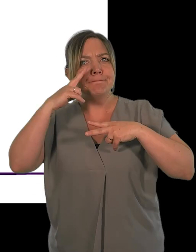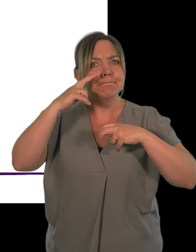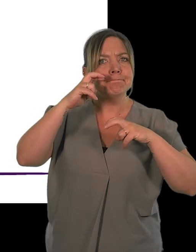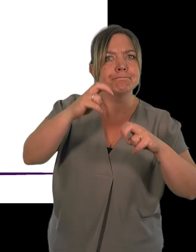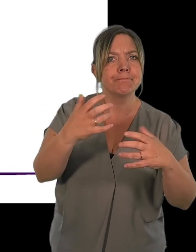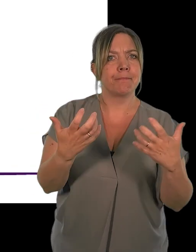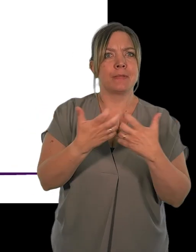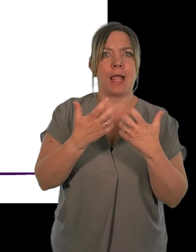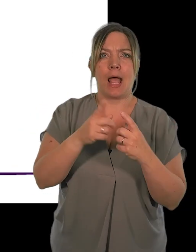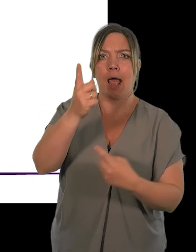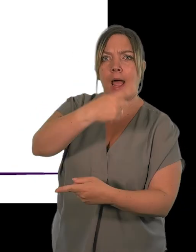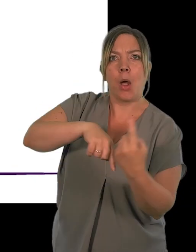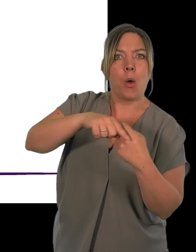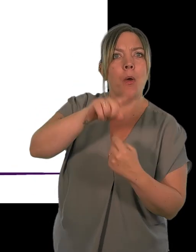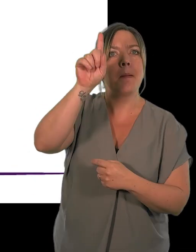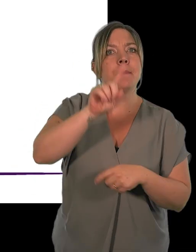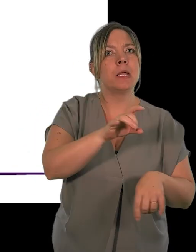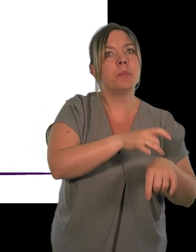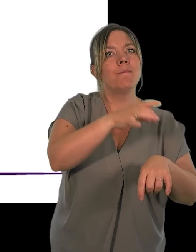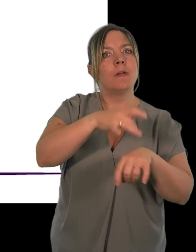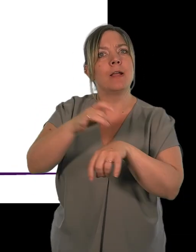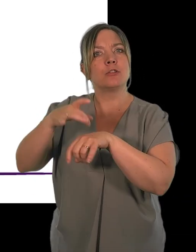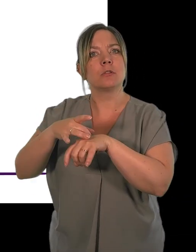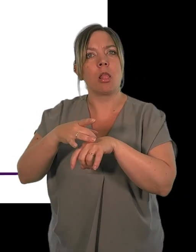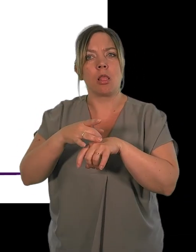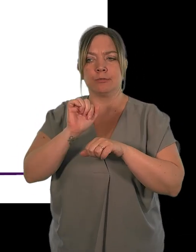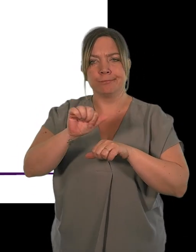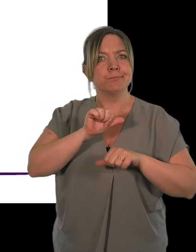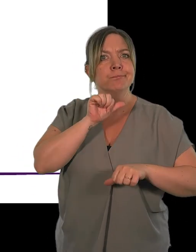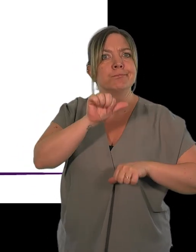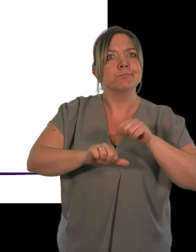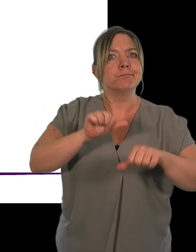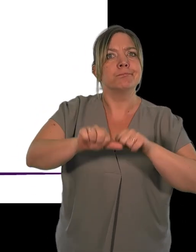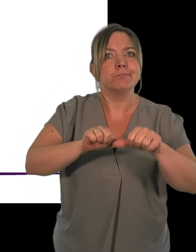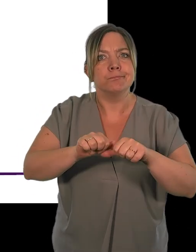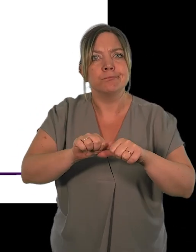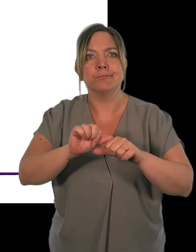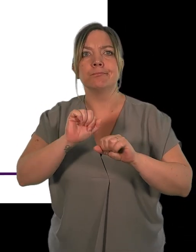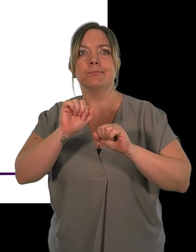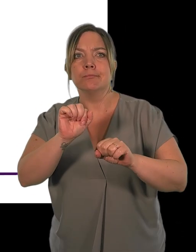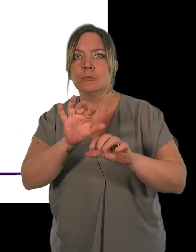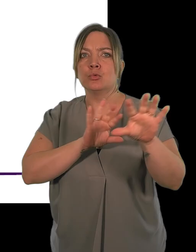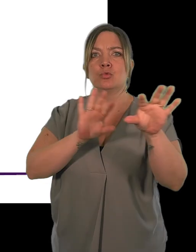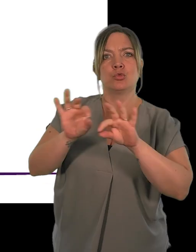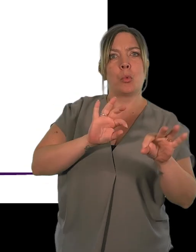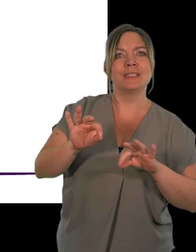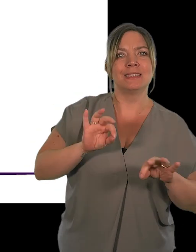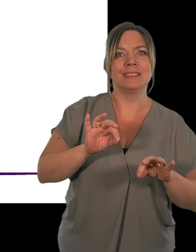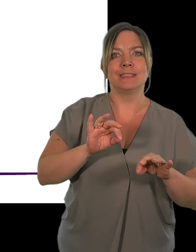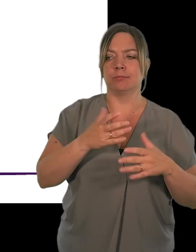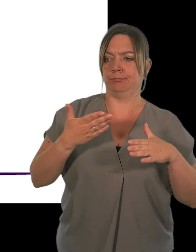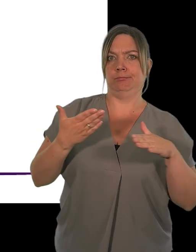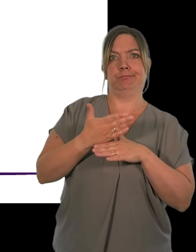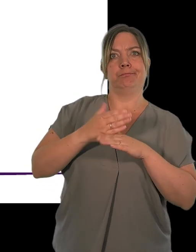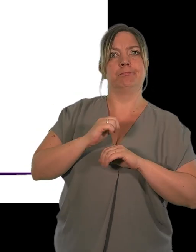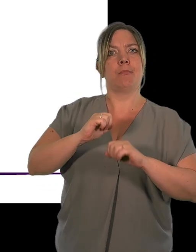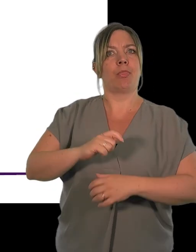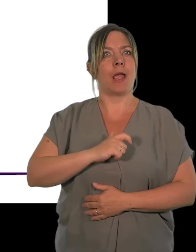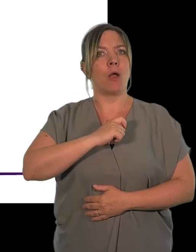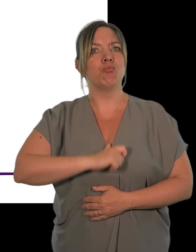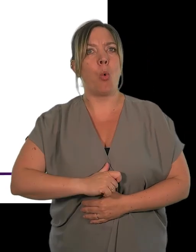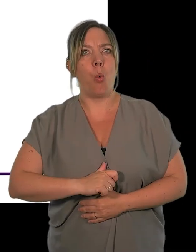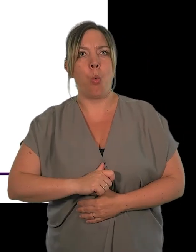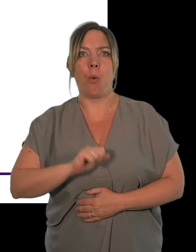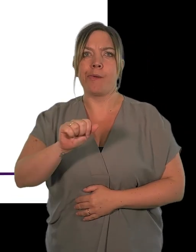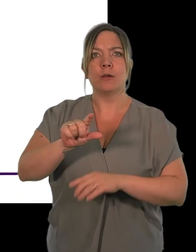how people professionals make both straightforward and complex choices as they perform their roles. It focuses on